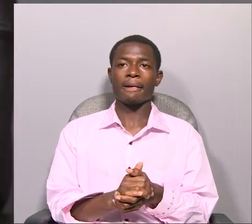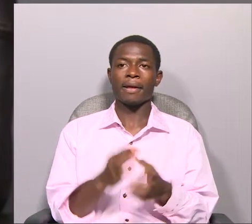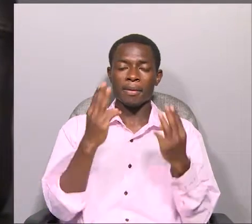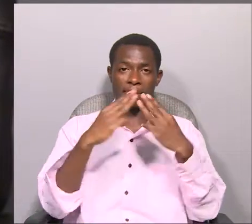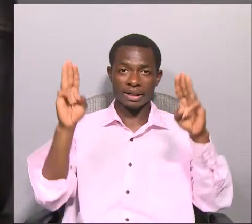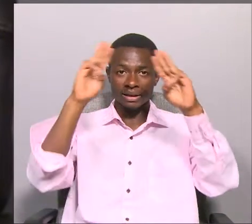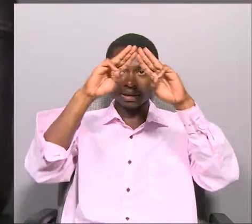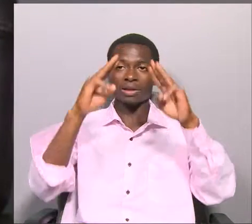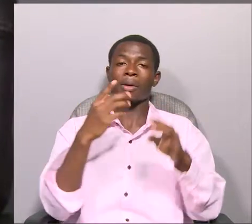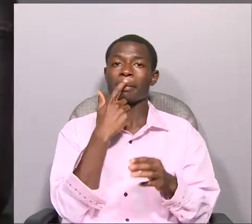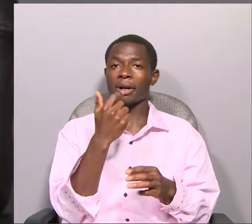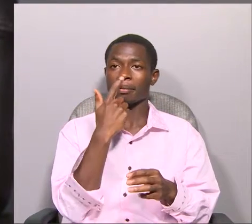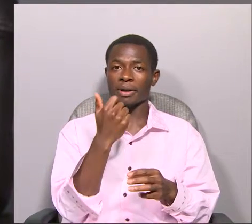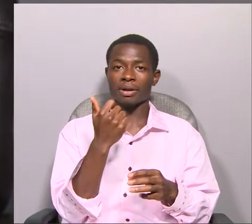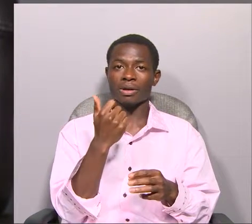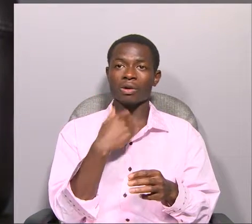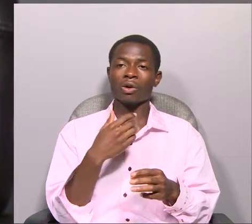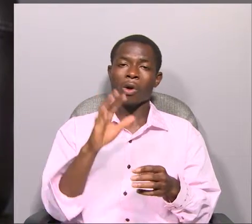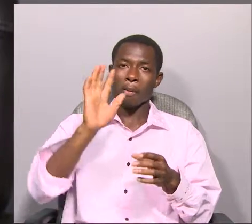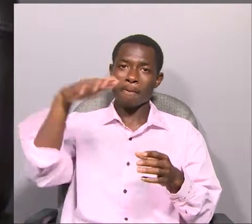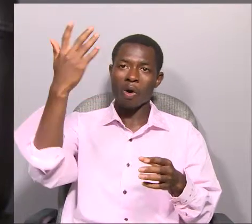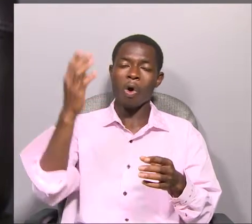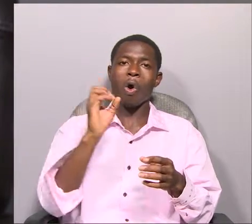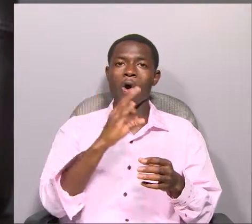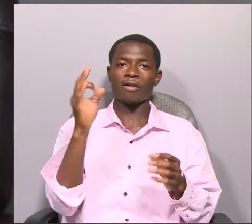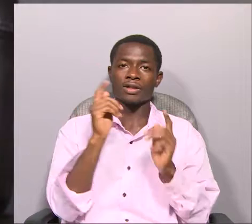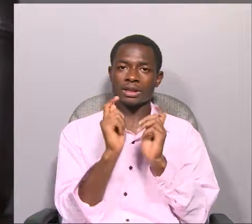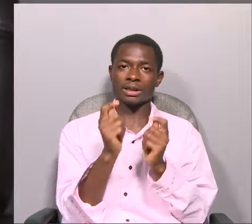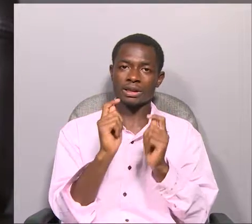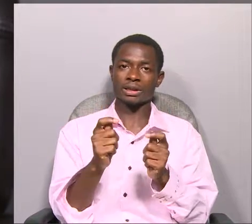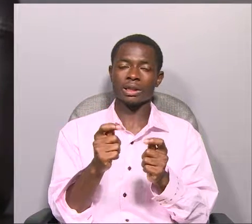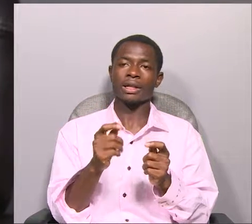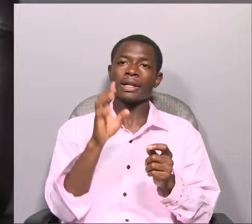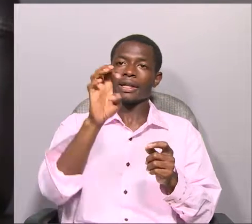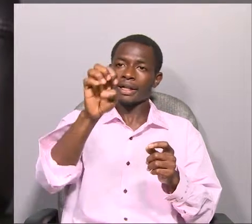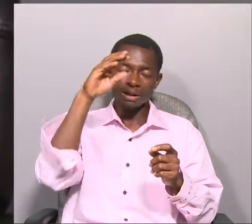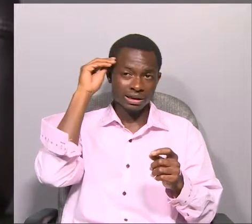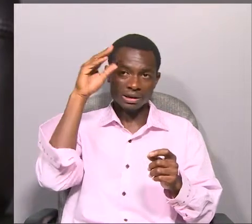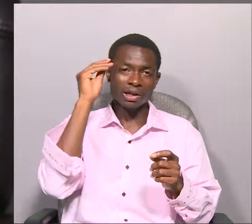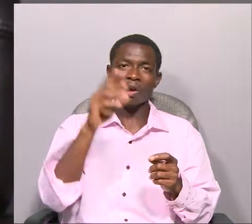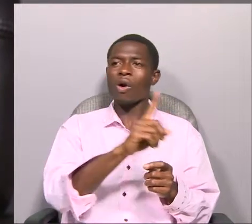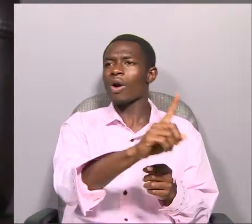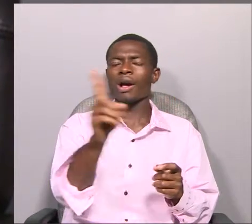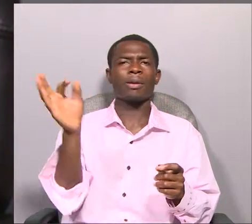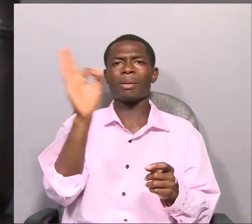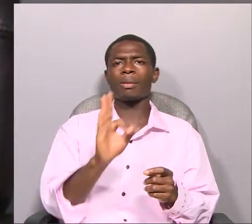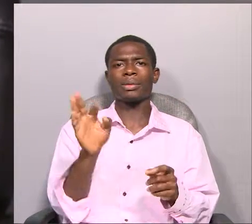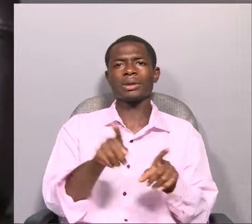Mm-hmm. President Mugabe, being more of a teacher, an educationist than anything else,